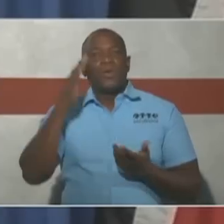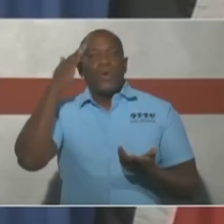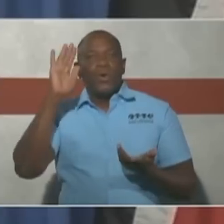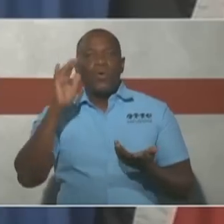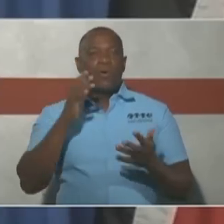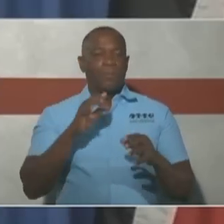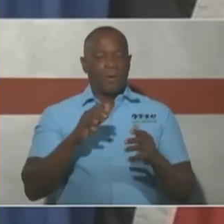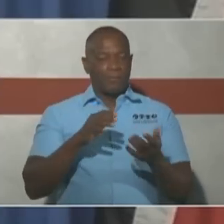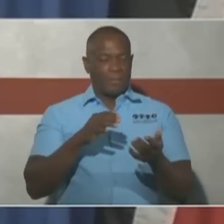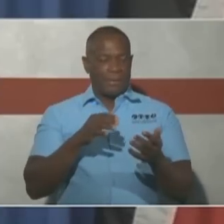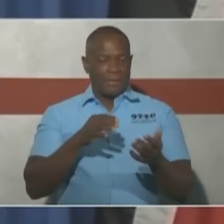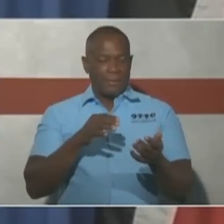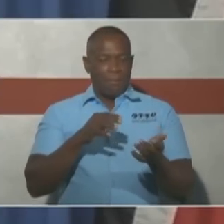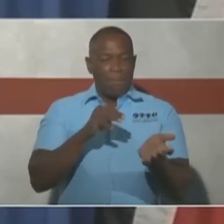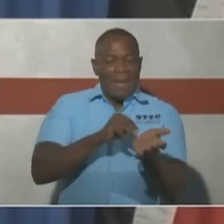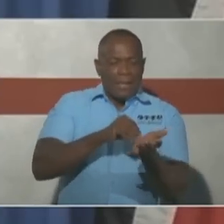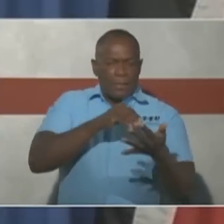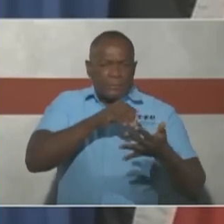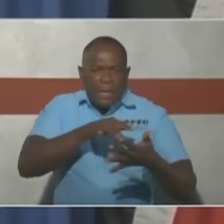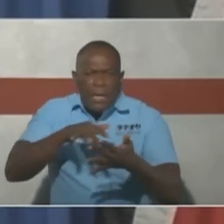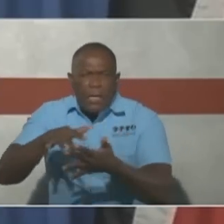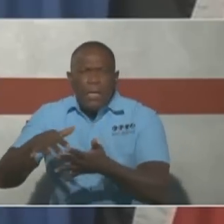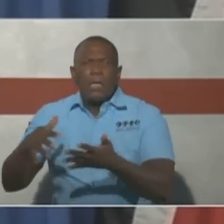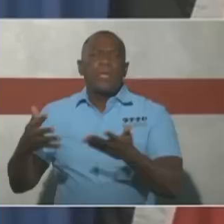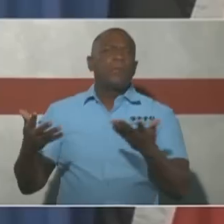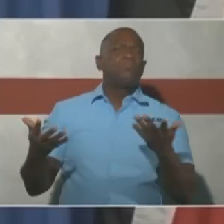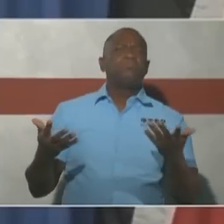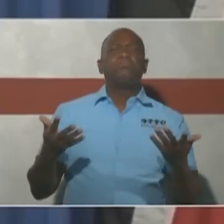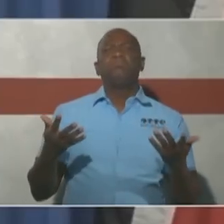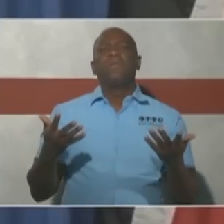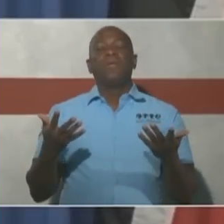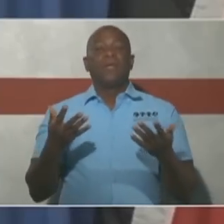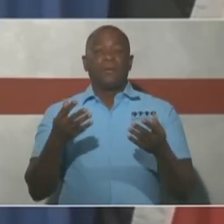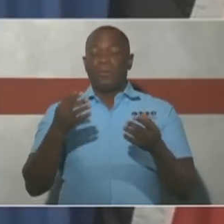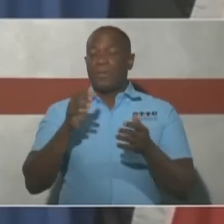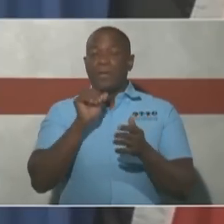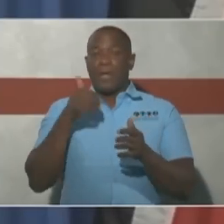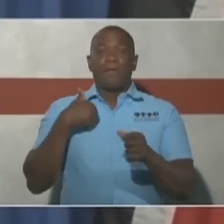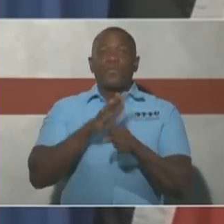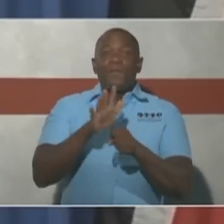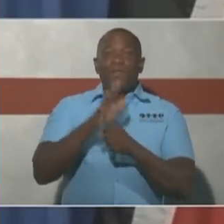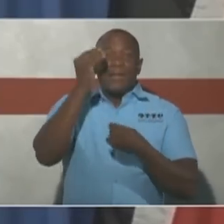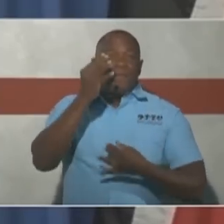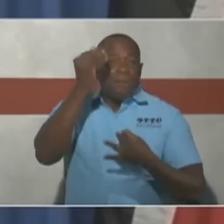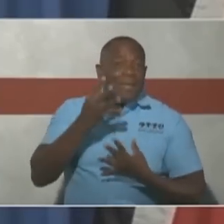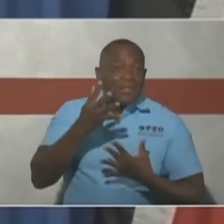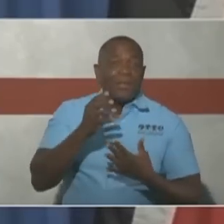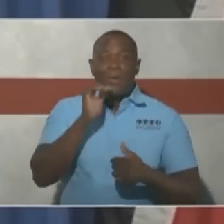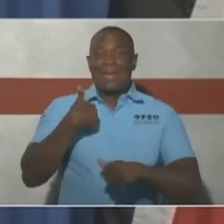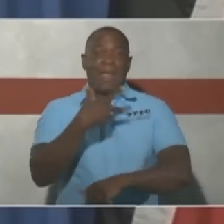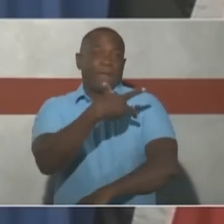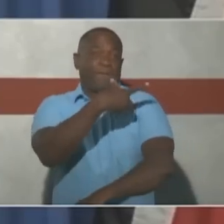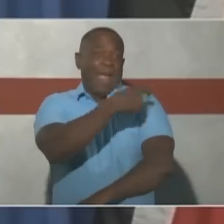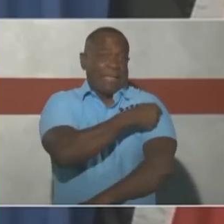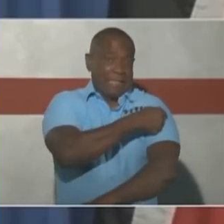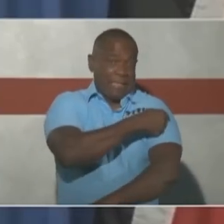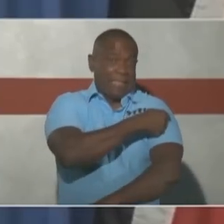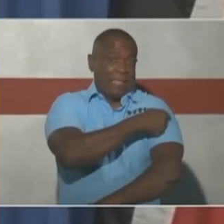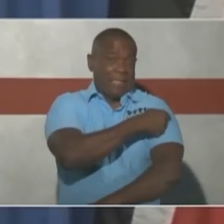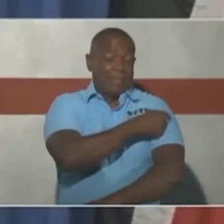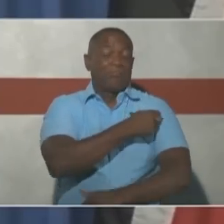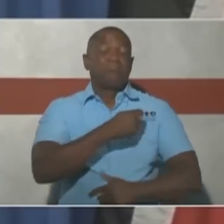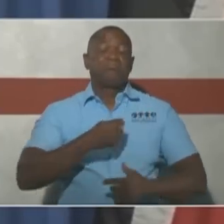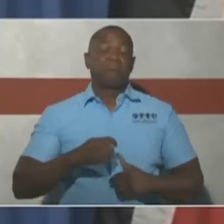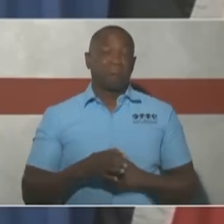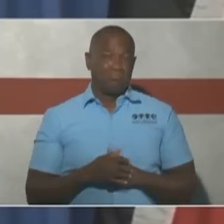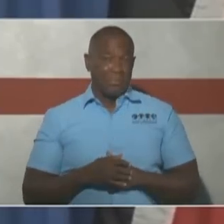clinical details throughout. We didn't know what medications were available, and certainly we had no vaccine. So